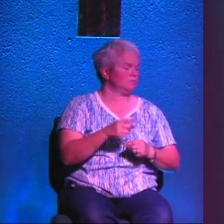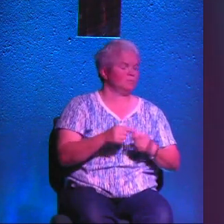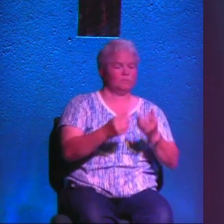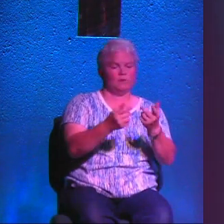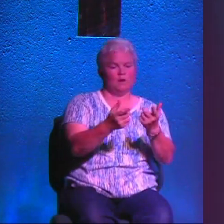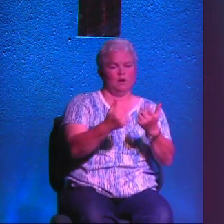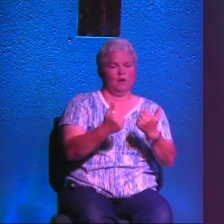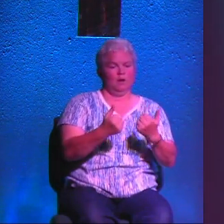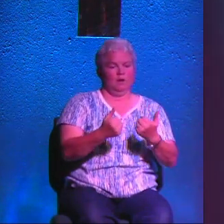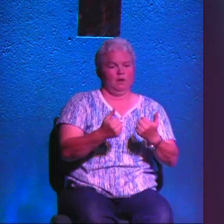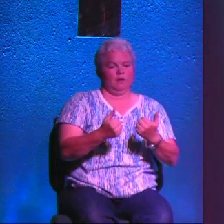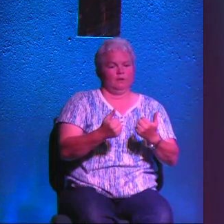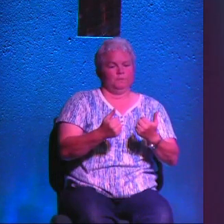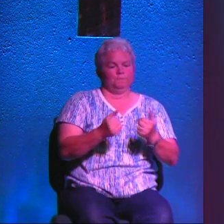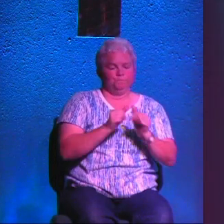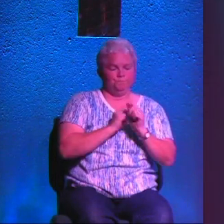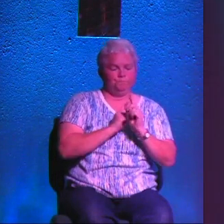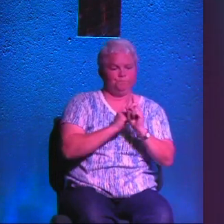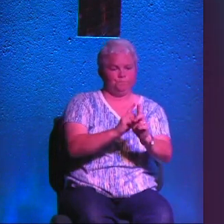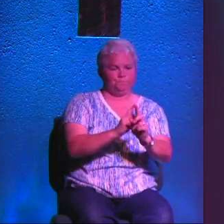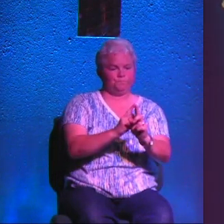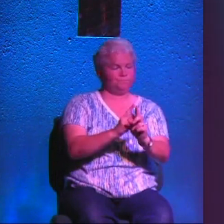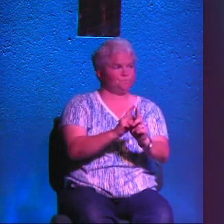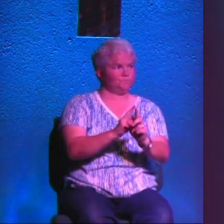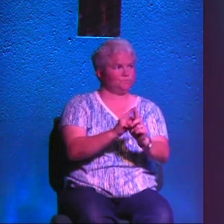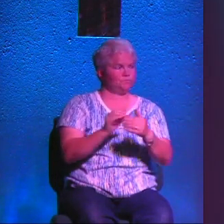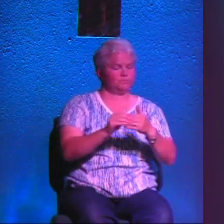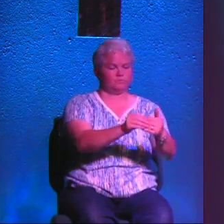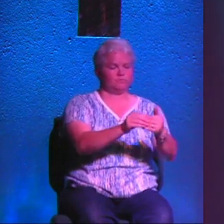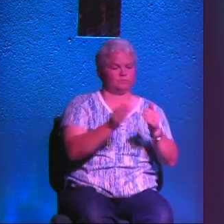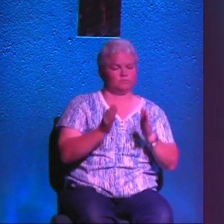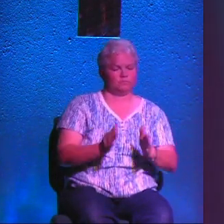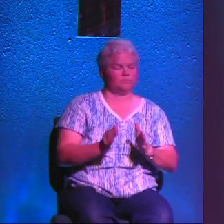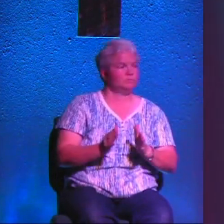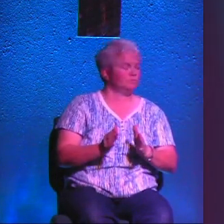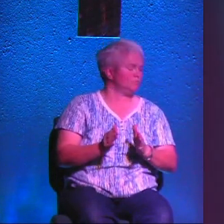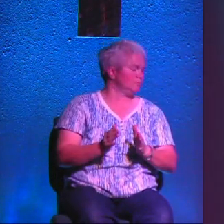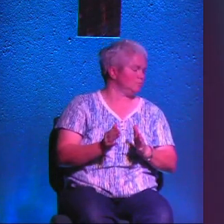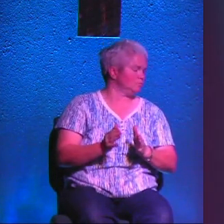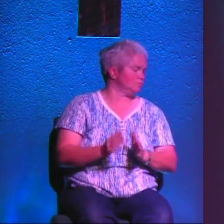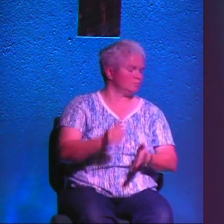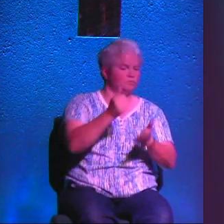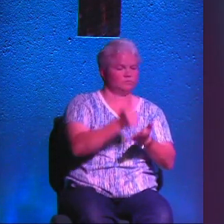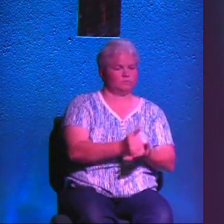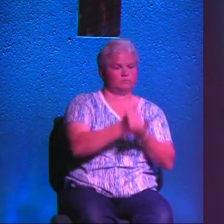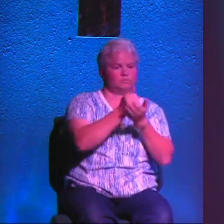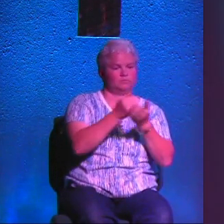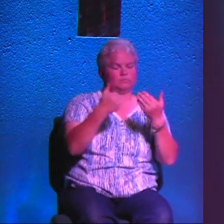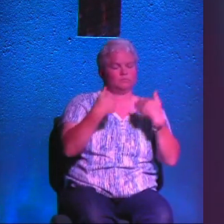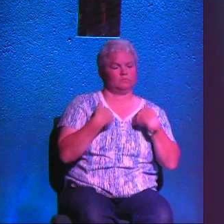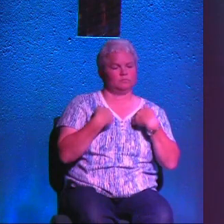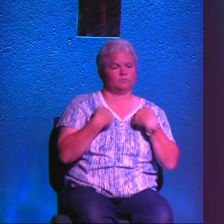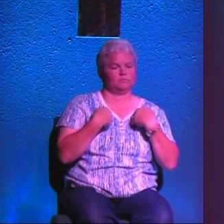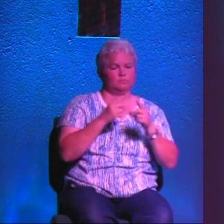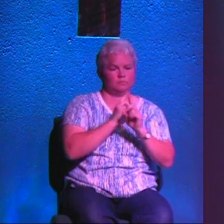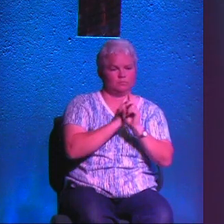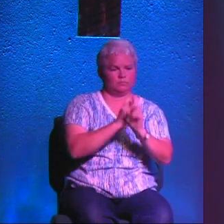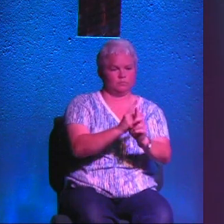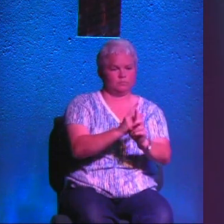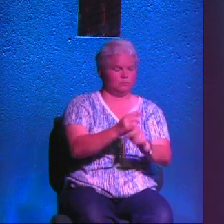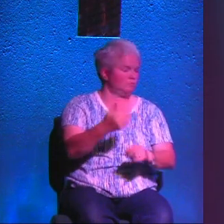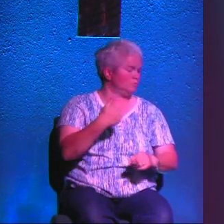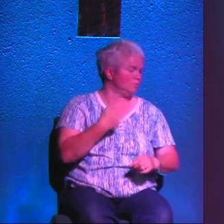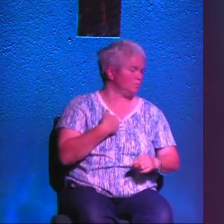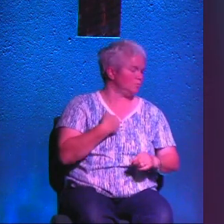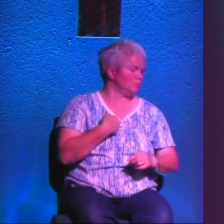we're coming with, and you need to follow those measures in order to have favor with God. So follow me,